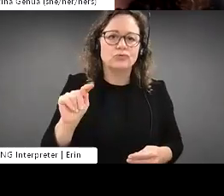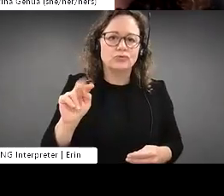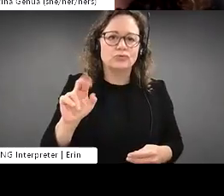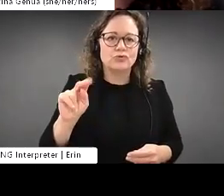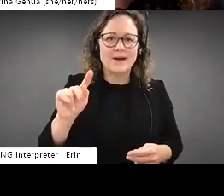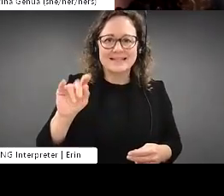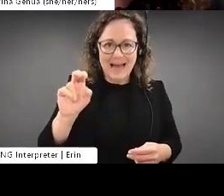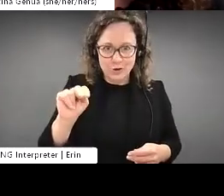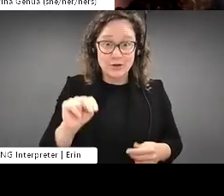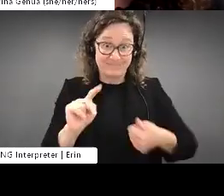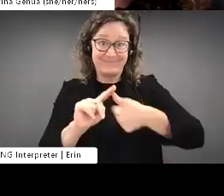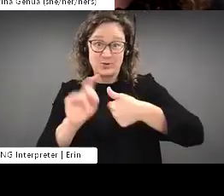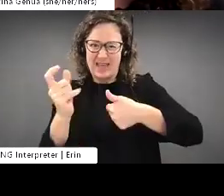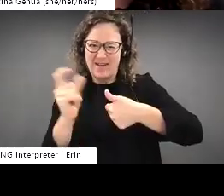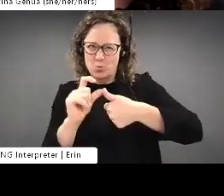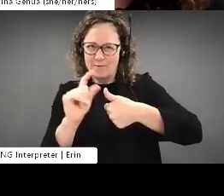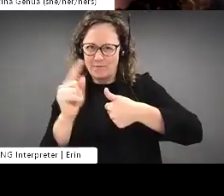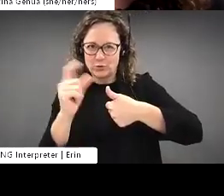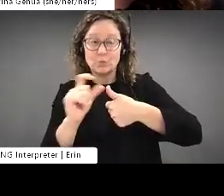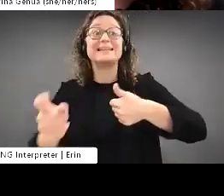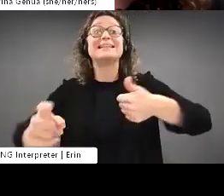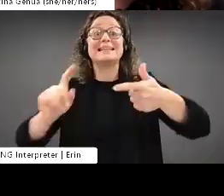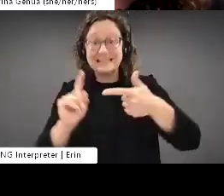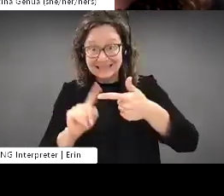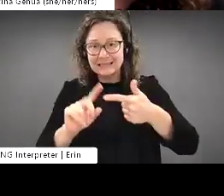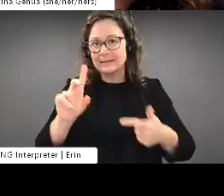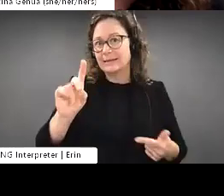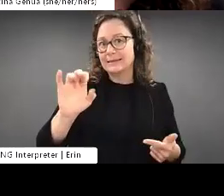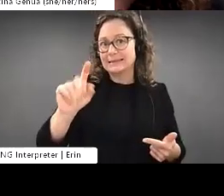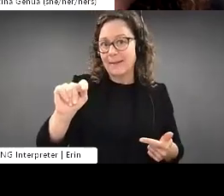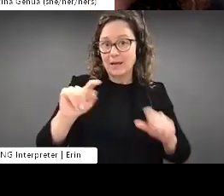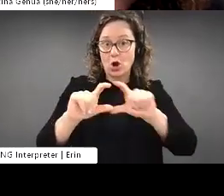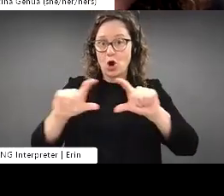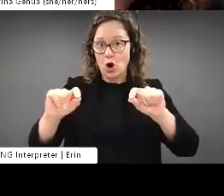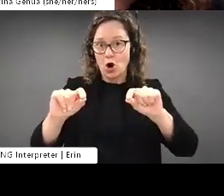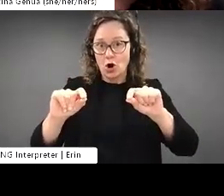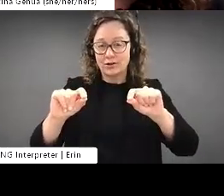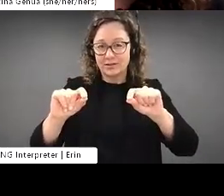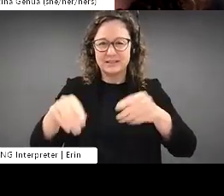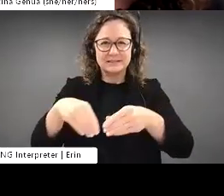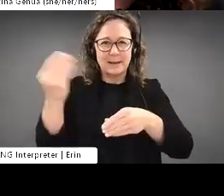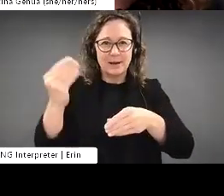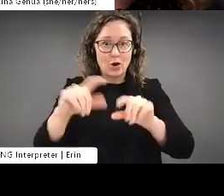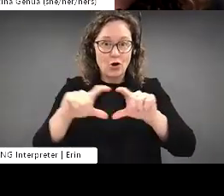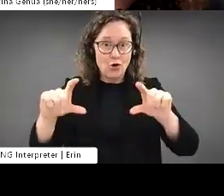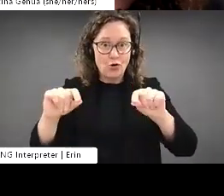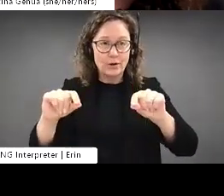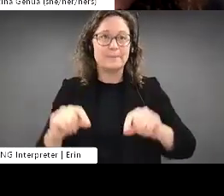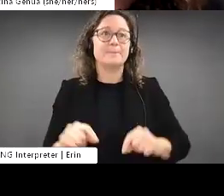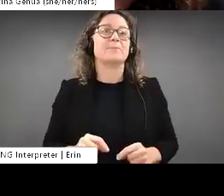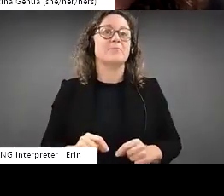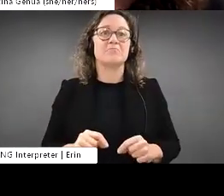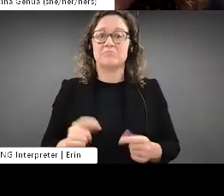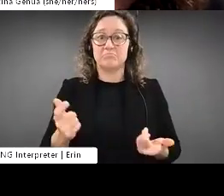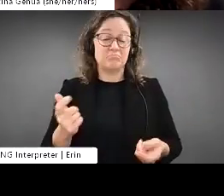A debit card is a card that lets you pay for things electronically directly from your bank account. So, for example, you can buy something